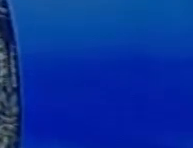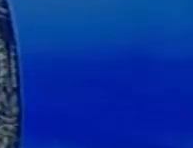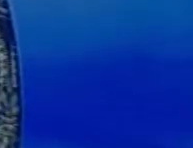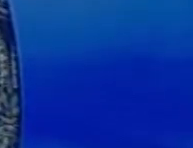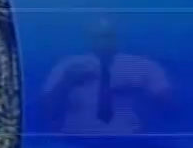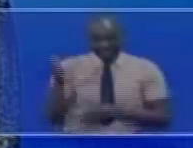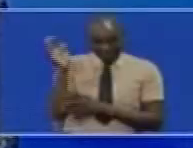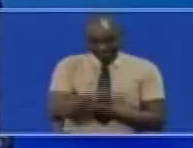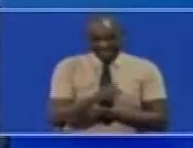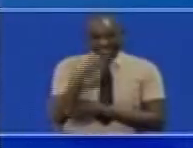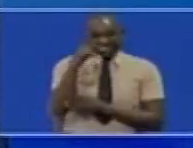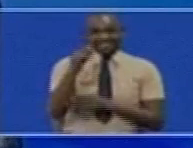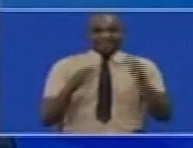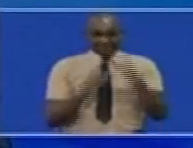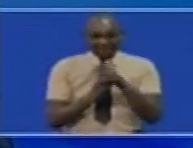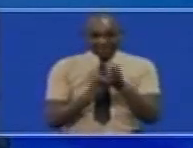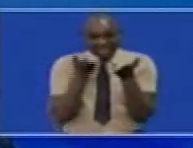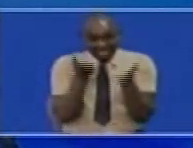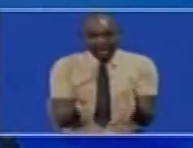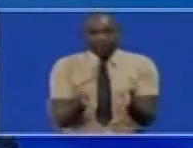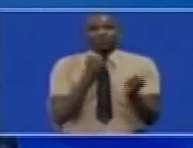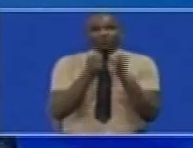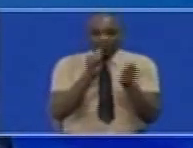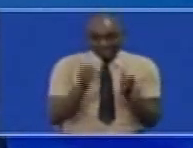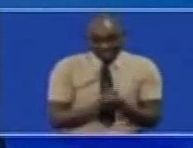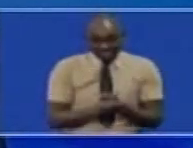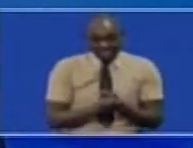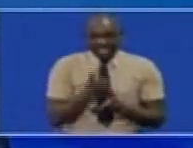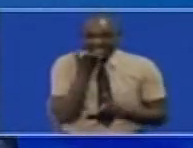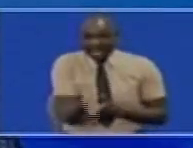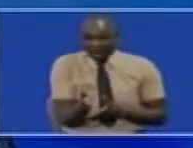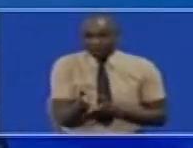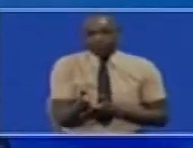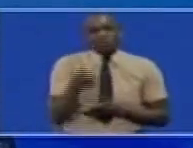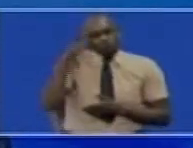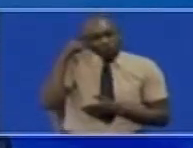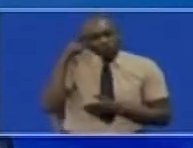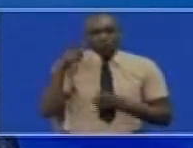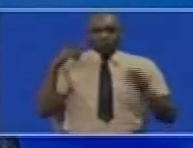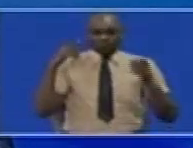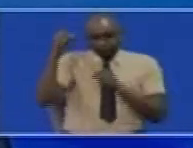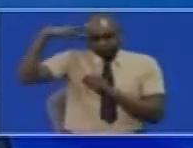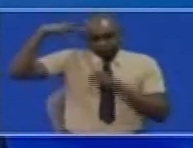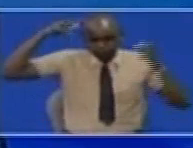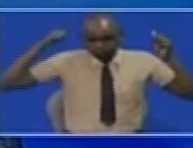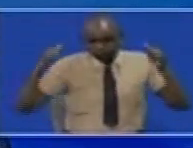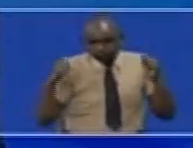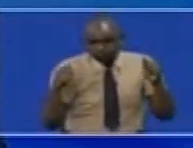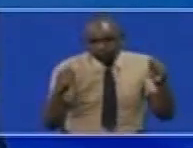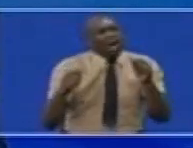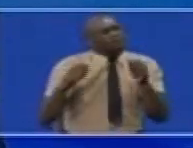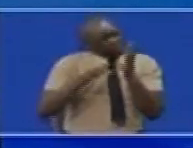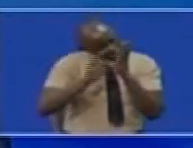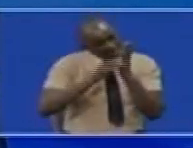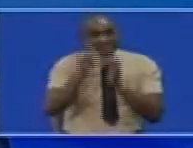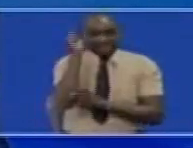Welcome back to KTN Prime. Let us now talk sports. And skydiving is one of the extreme sports gaining popularity here in